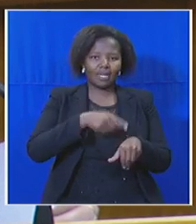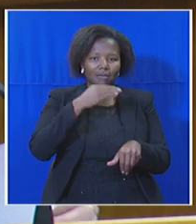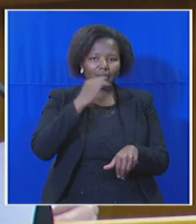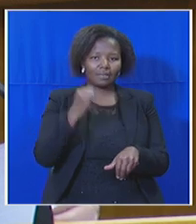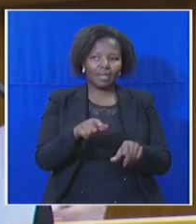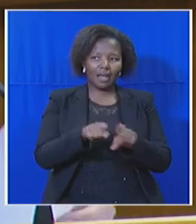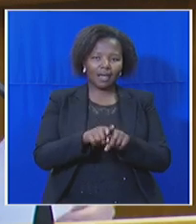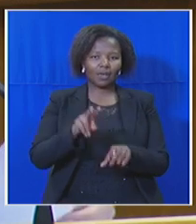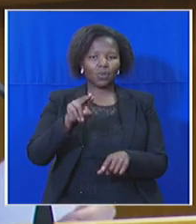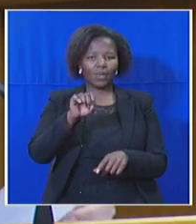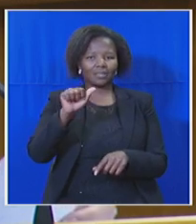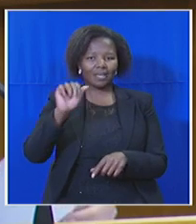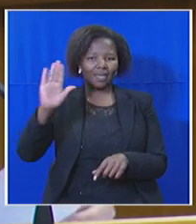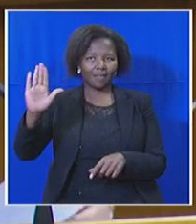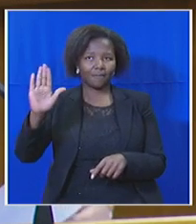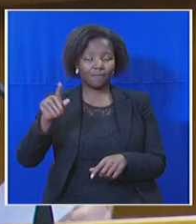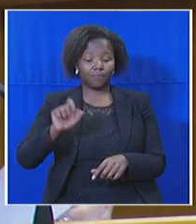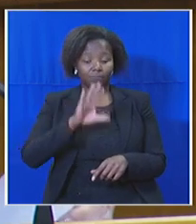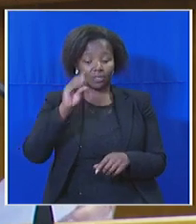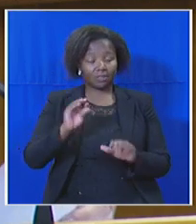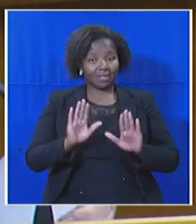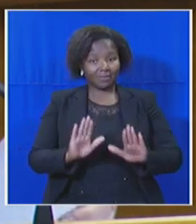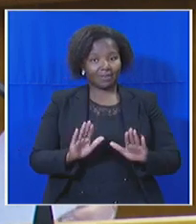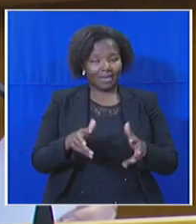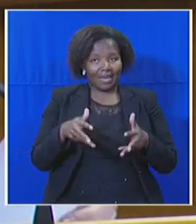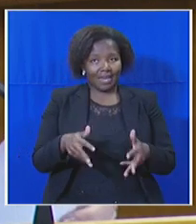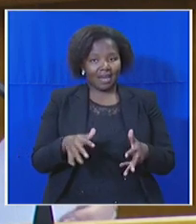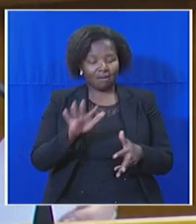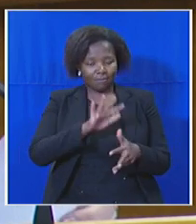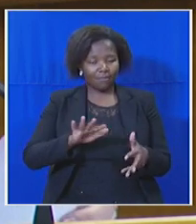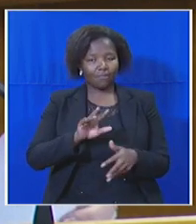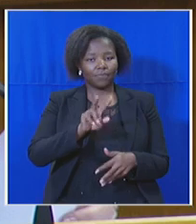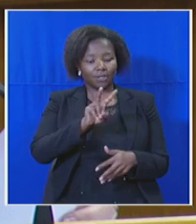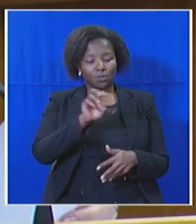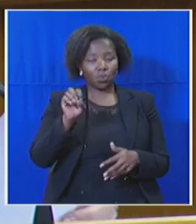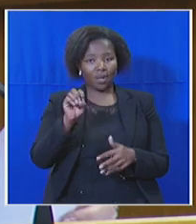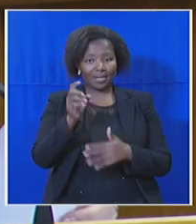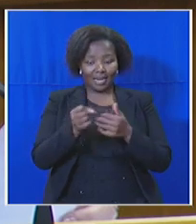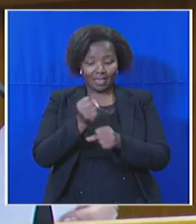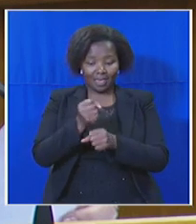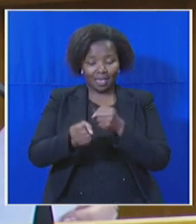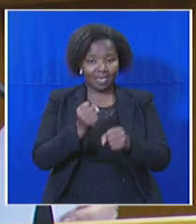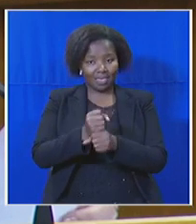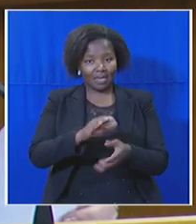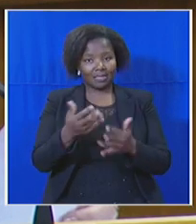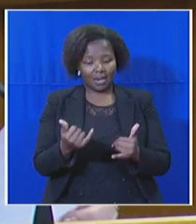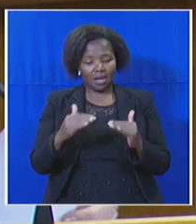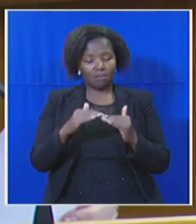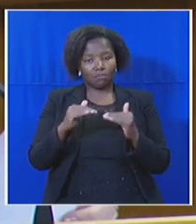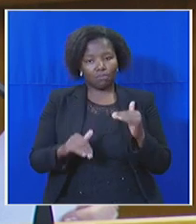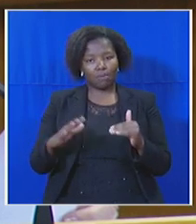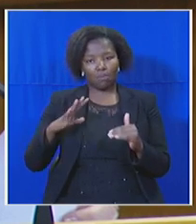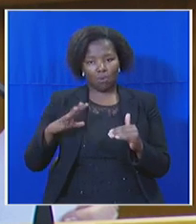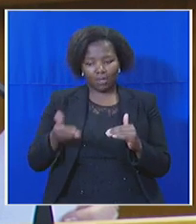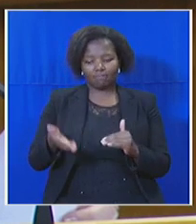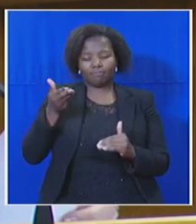United States. In South Africa, the count stayed over 200 year after year. Thankfully, it's dropped and is now on the increase